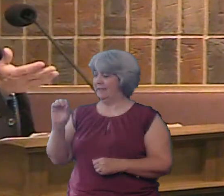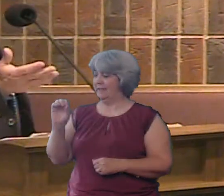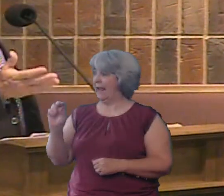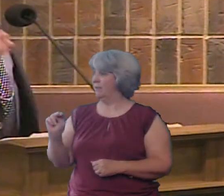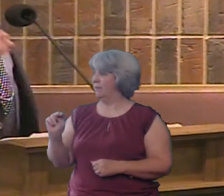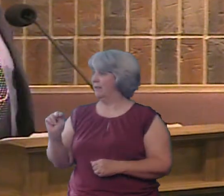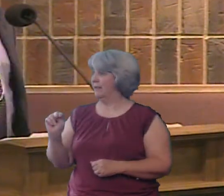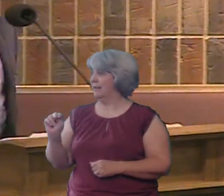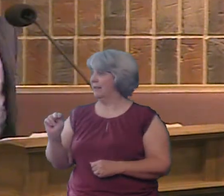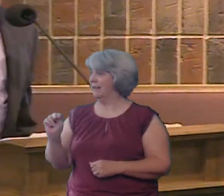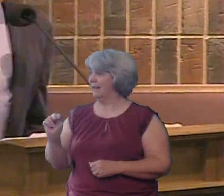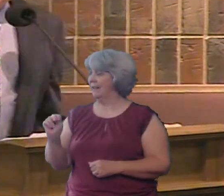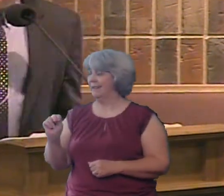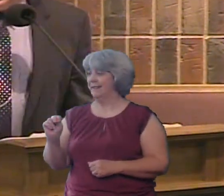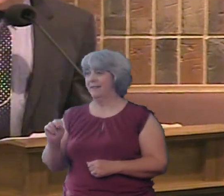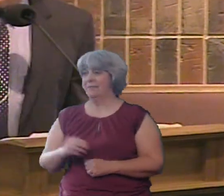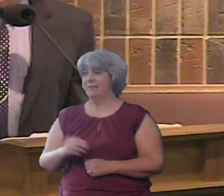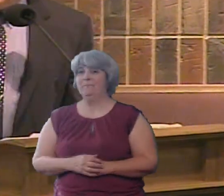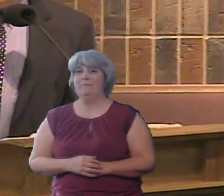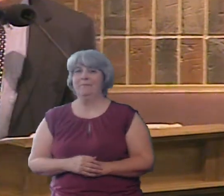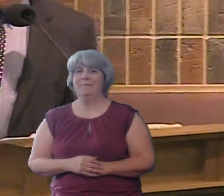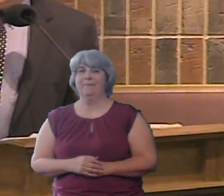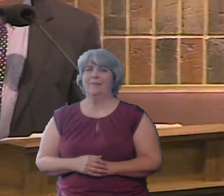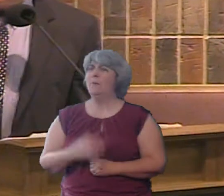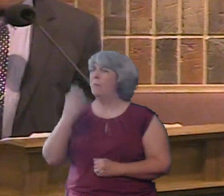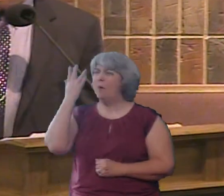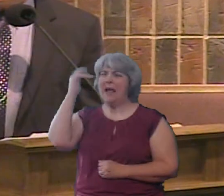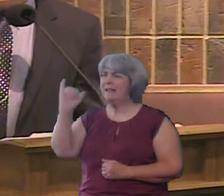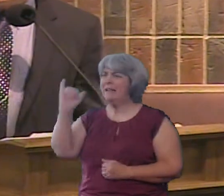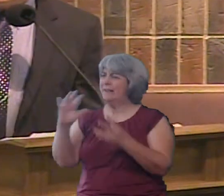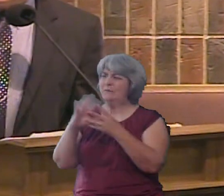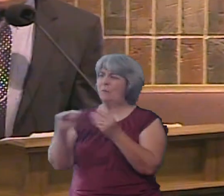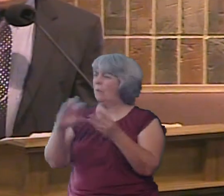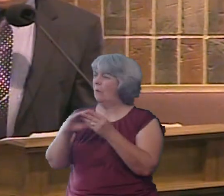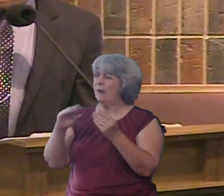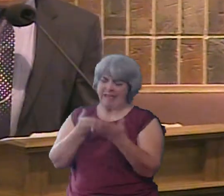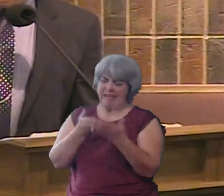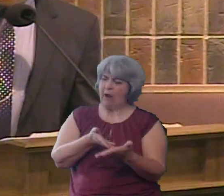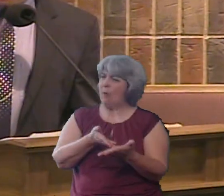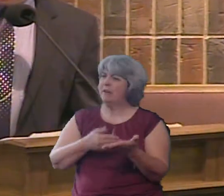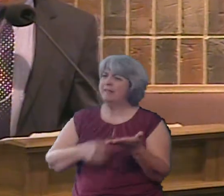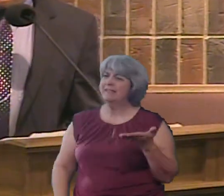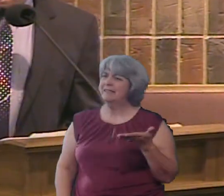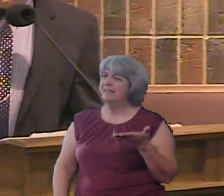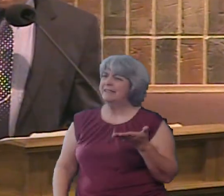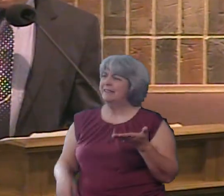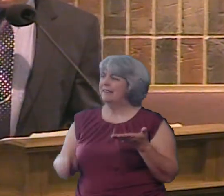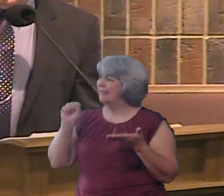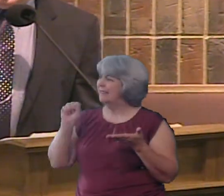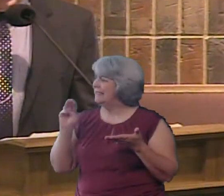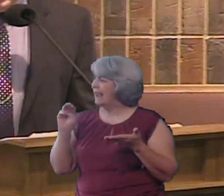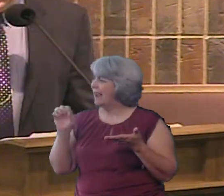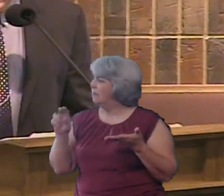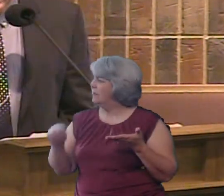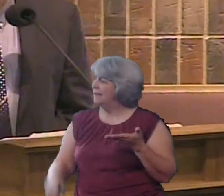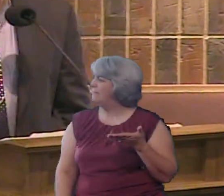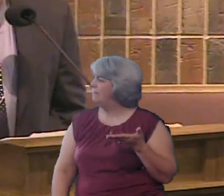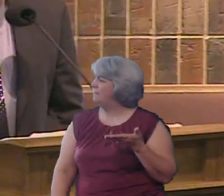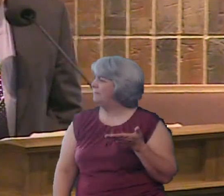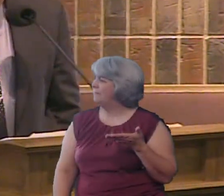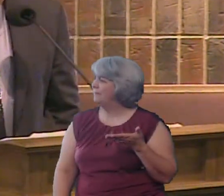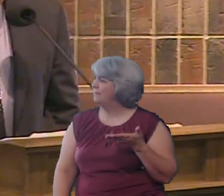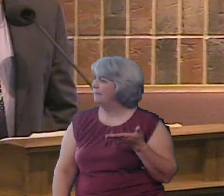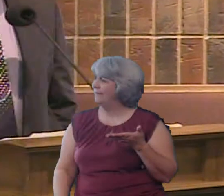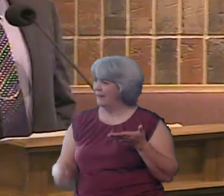With all the heroes of the Old and New Testament, why do we have a story about Samson? One of the judges of Israel. And, you